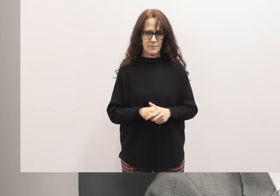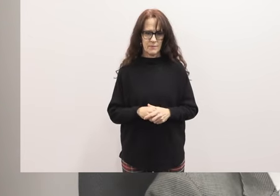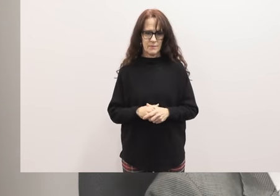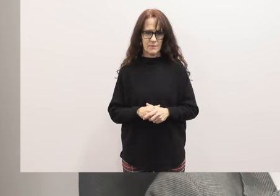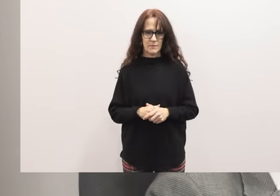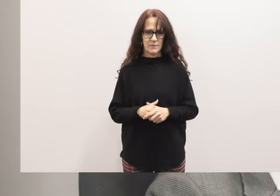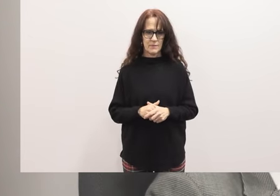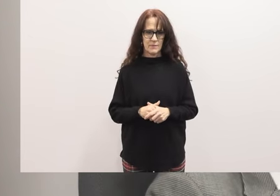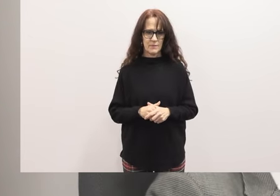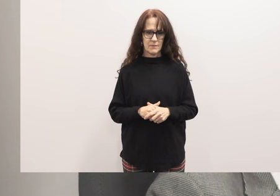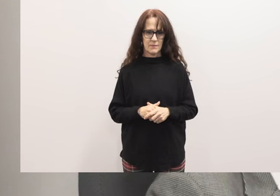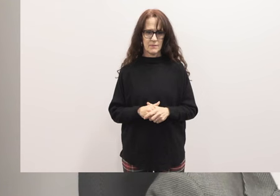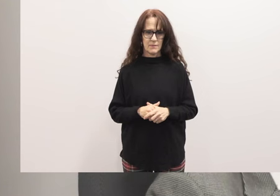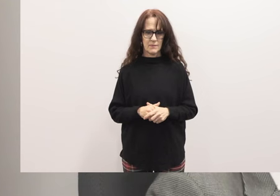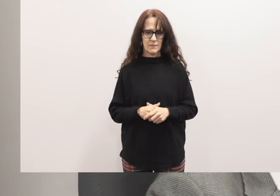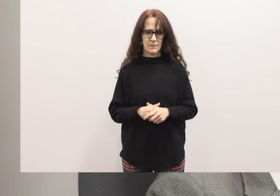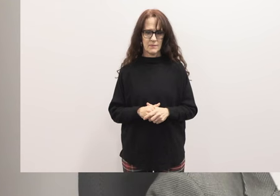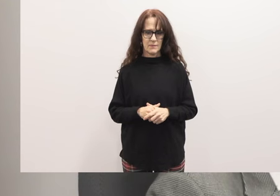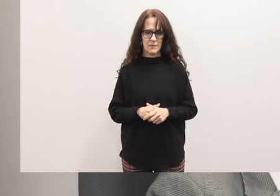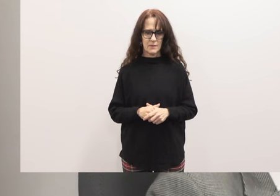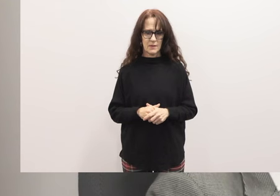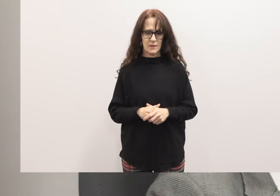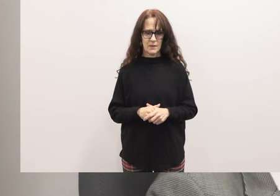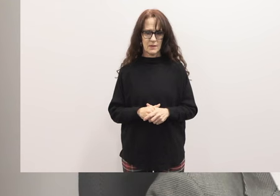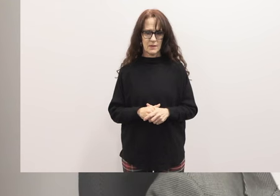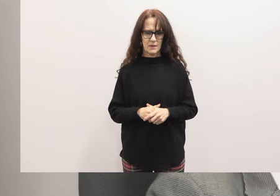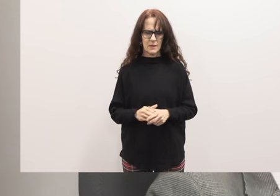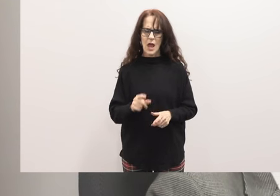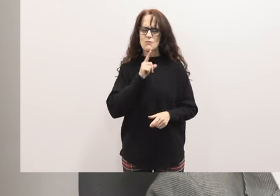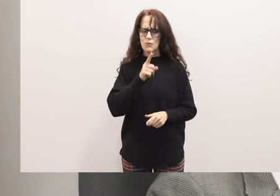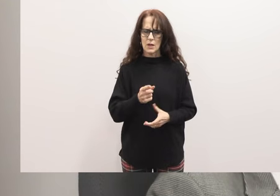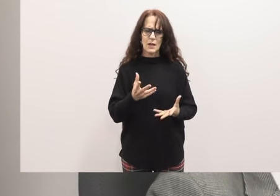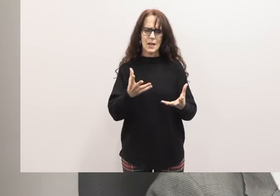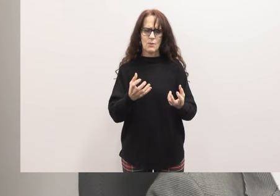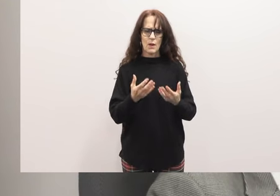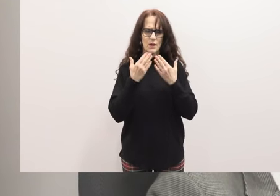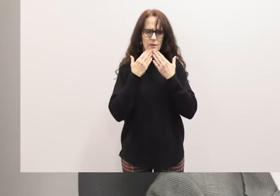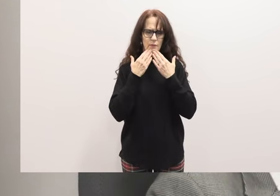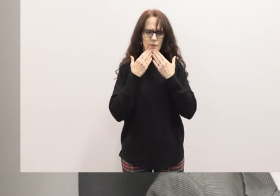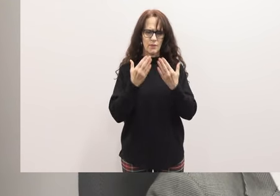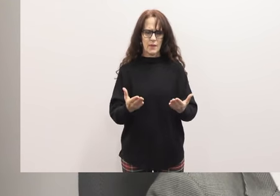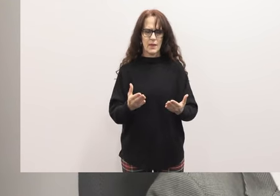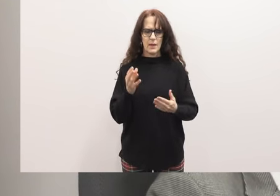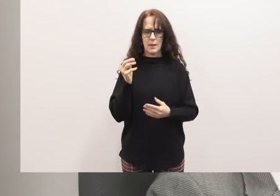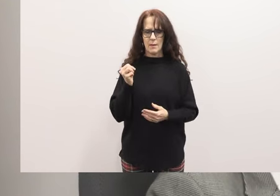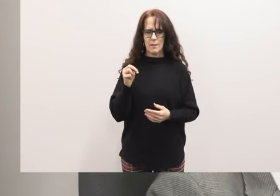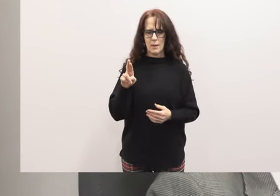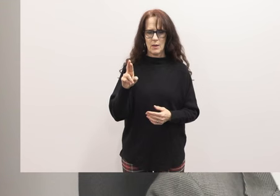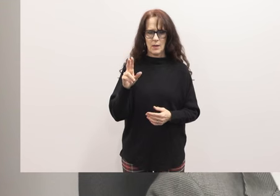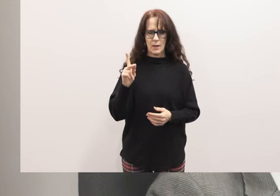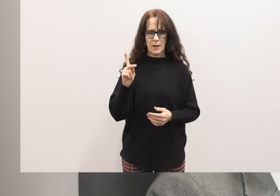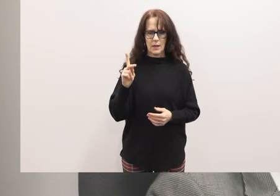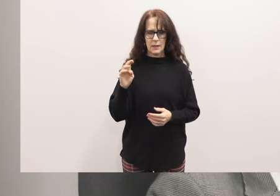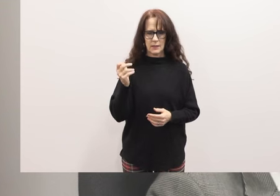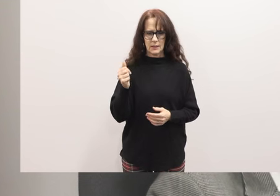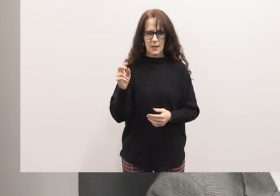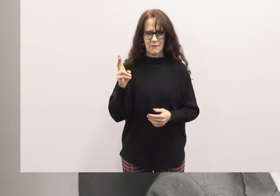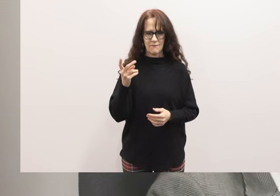the current students at Cabrillo. And I really want to thank Mr. Ken Fisher for doing